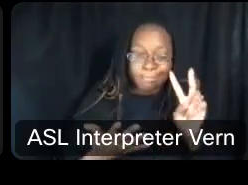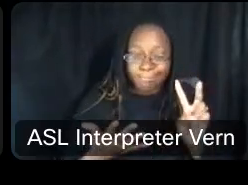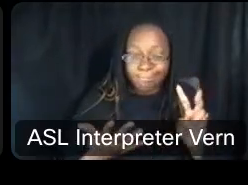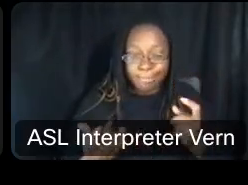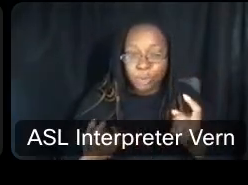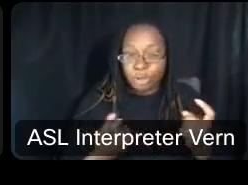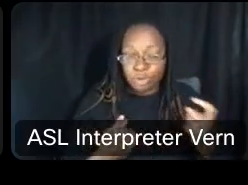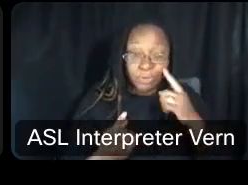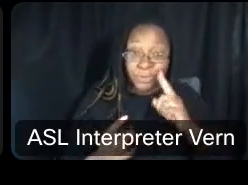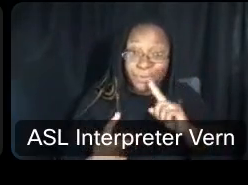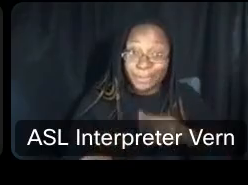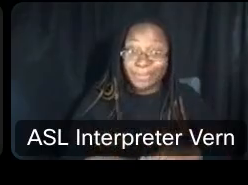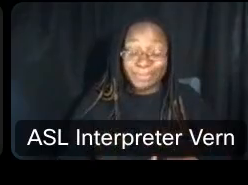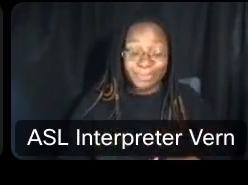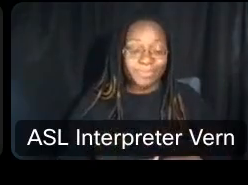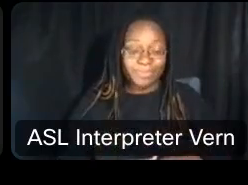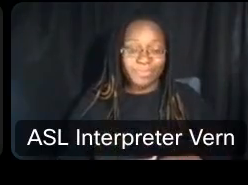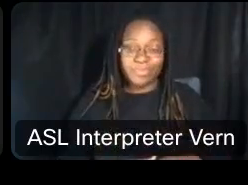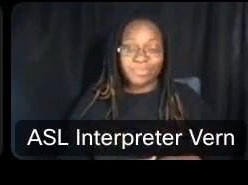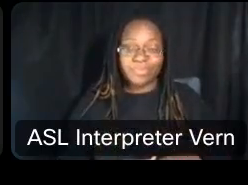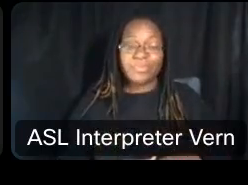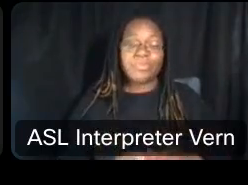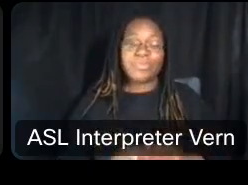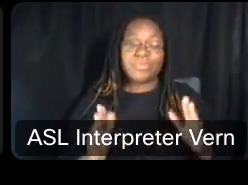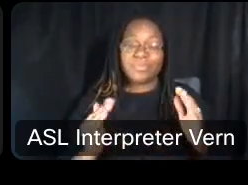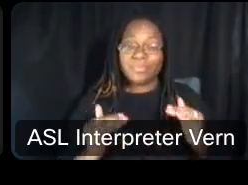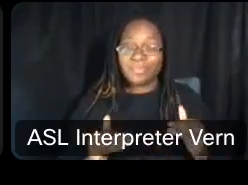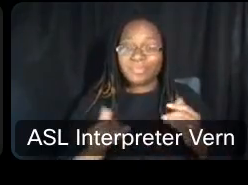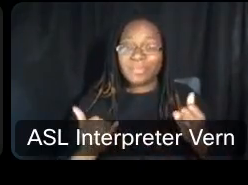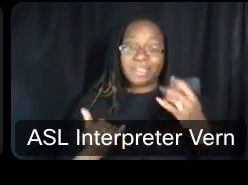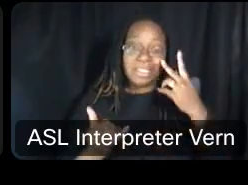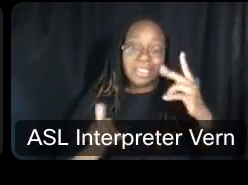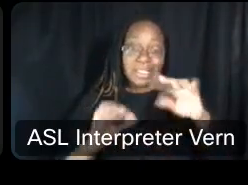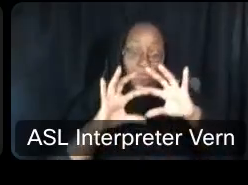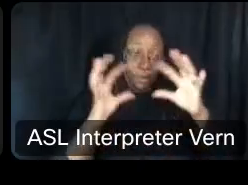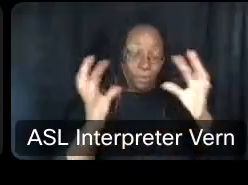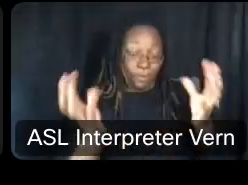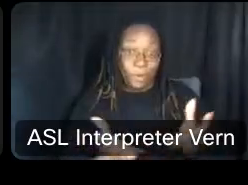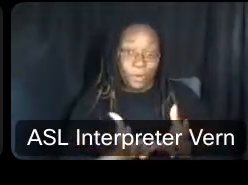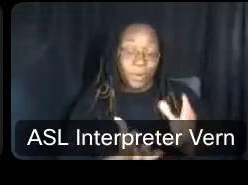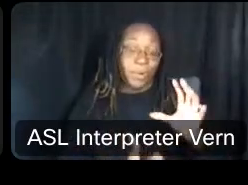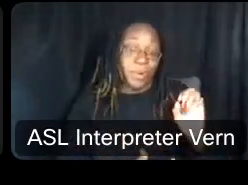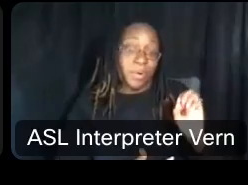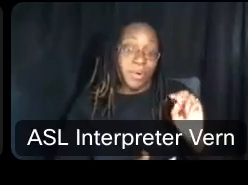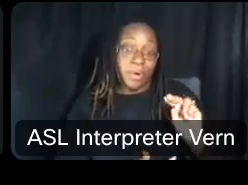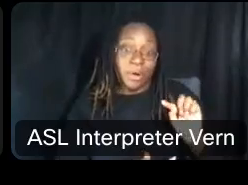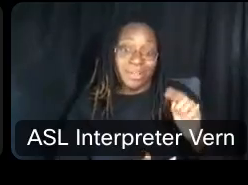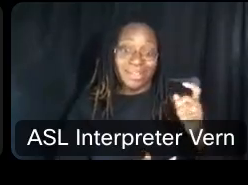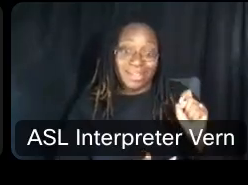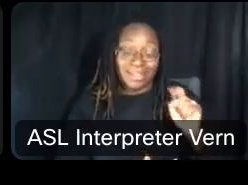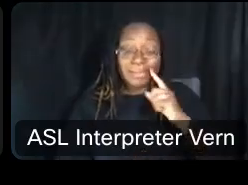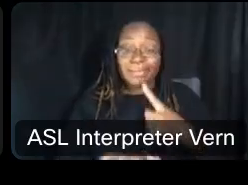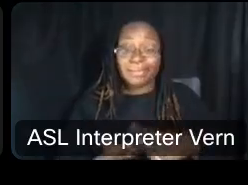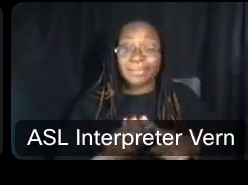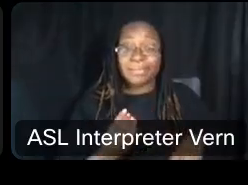have. So first, looking at overview and context, we're going to talk about the mental health impacts